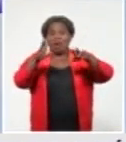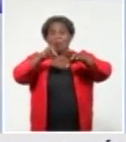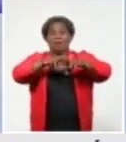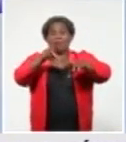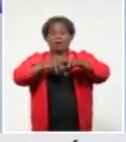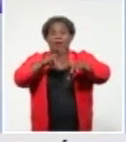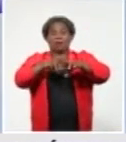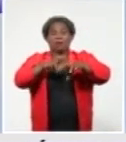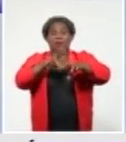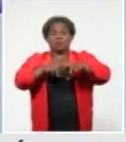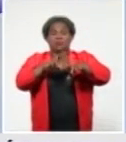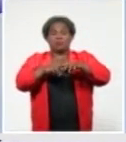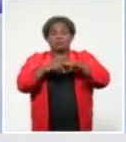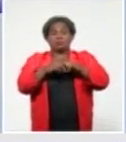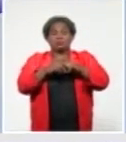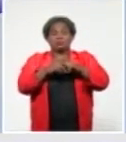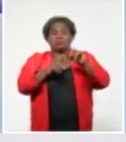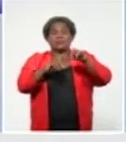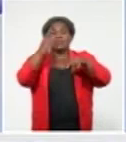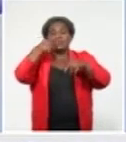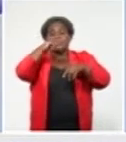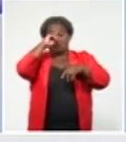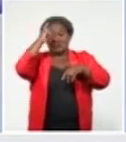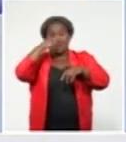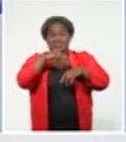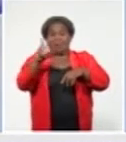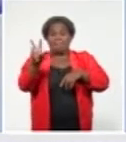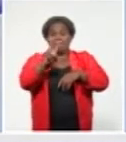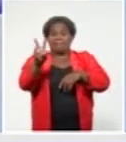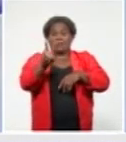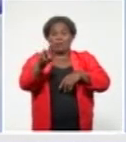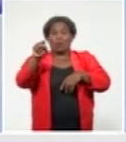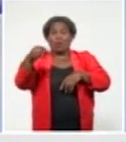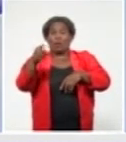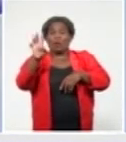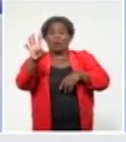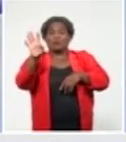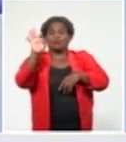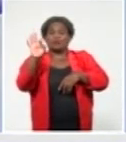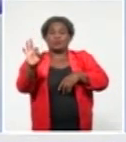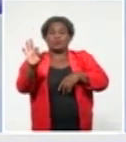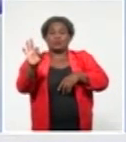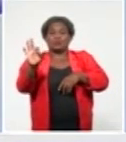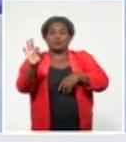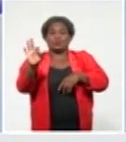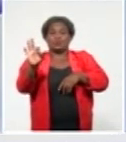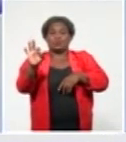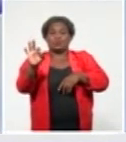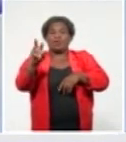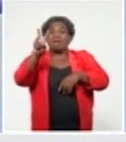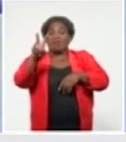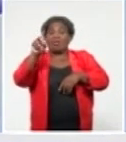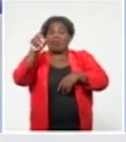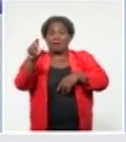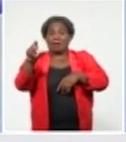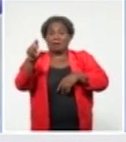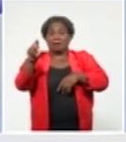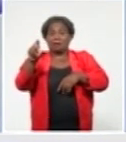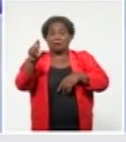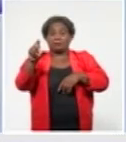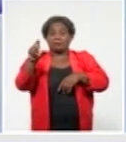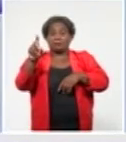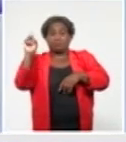Tunas 0.56, Matanzas 0.28, and Mayabeque and Holguín provinces 0.26 and